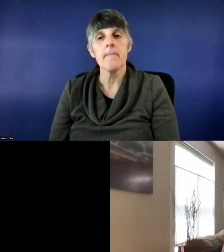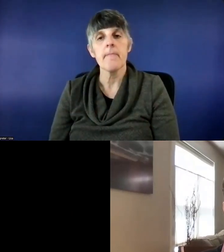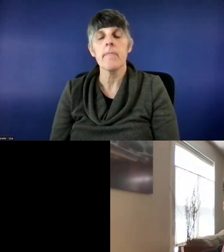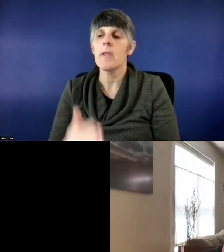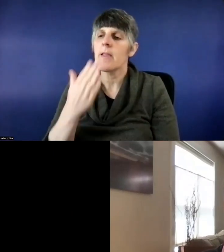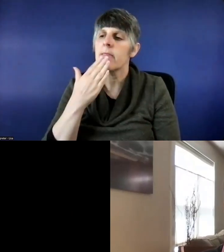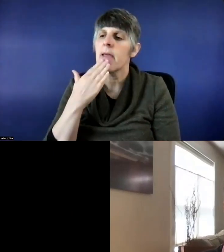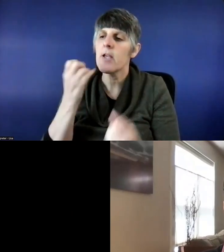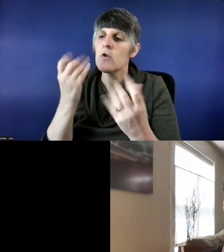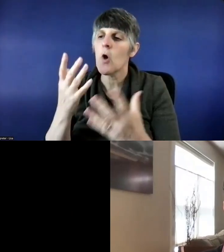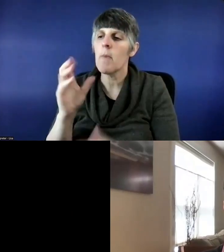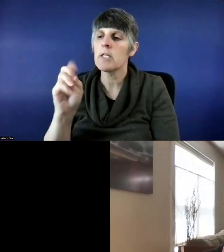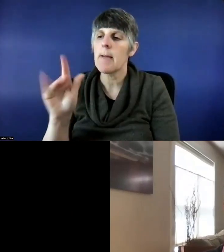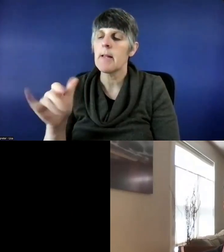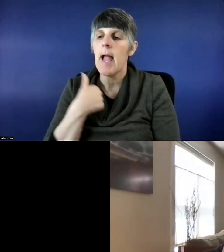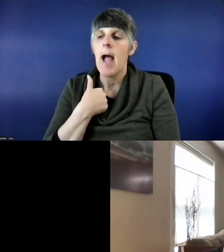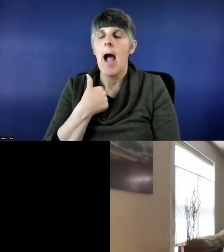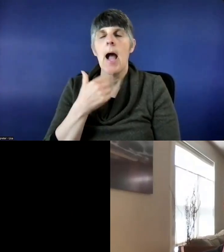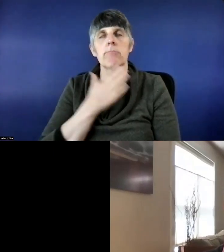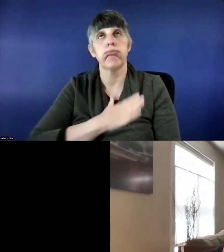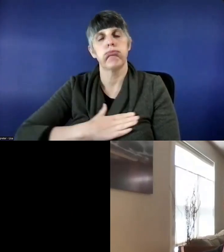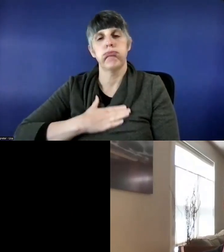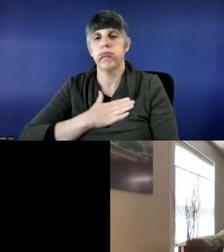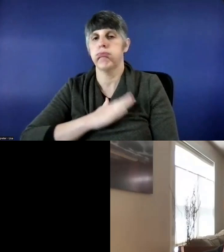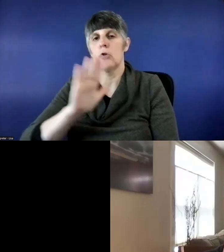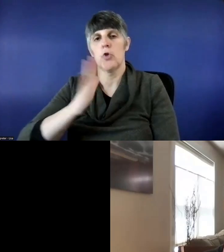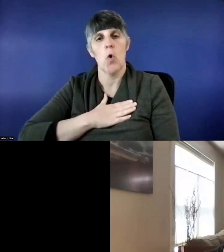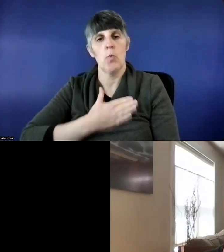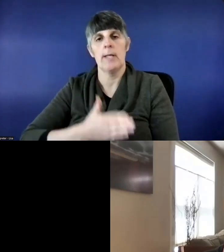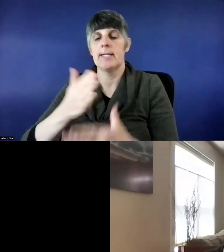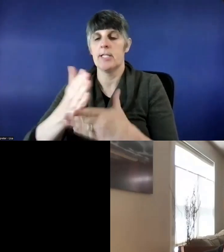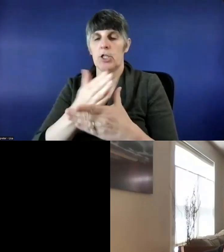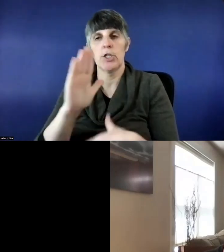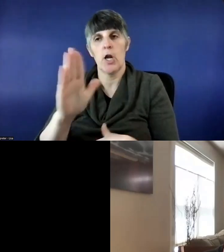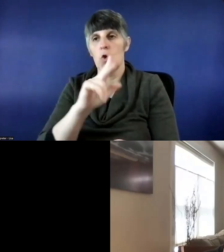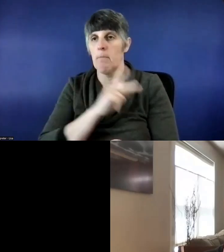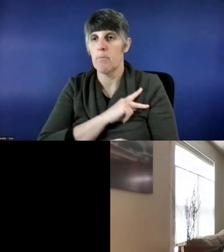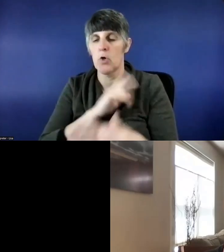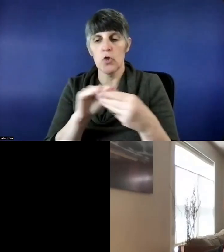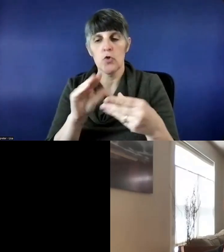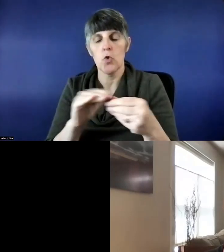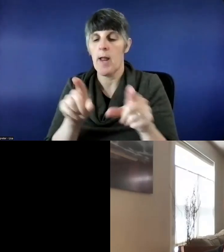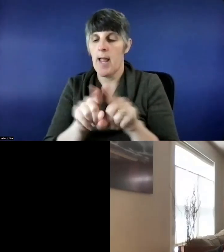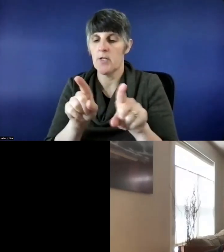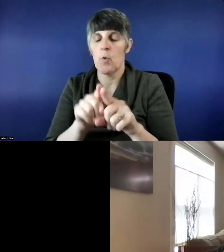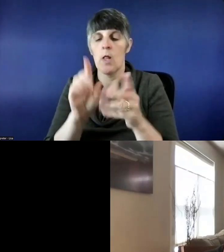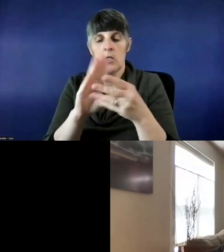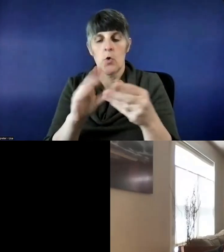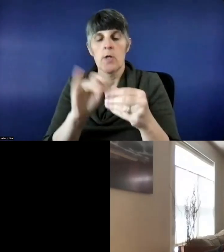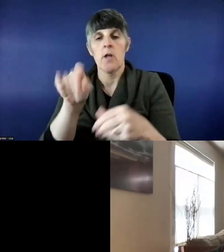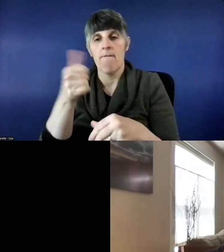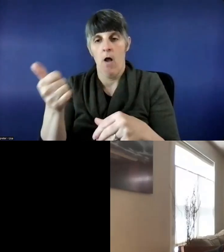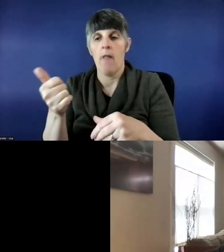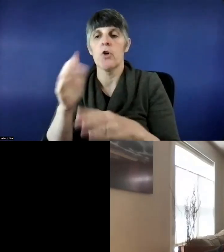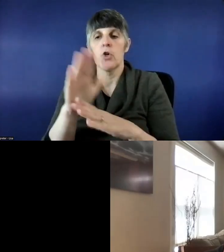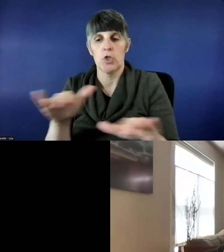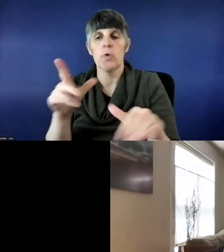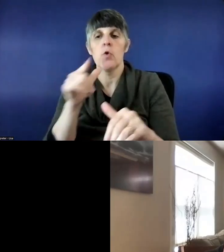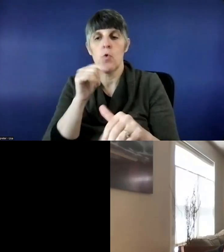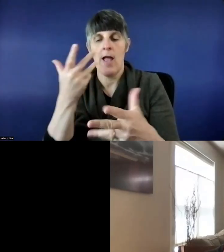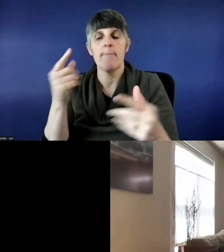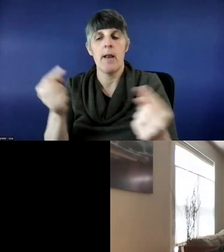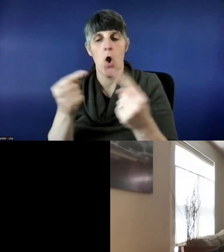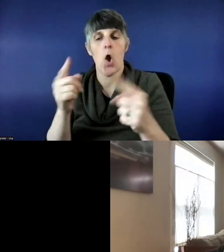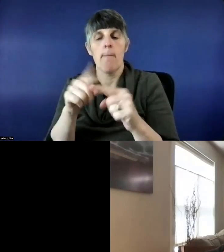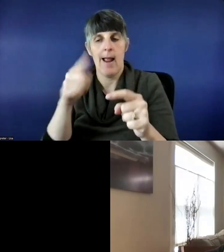Thank you so much, Emily. I so appreciate your willingness to share your personal story as well as stories of other children who have been harmed